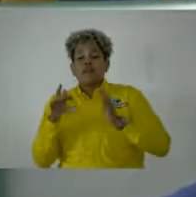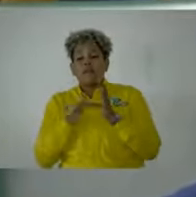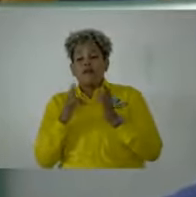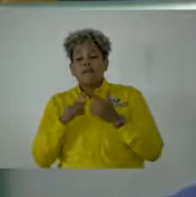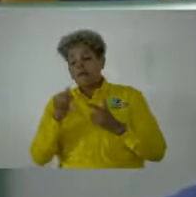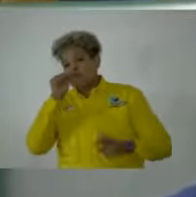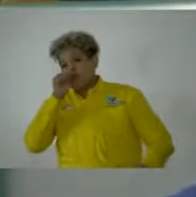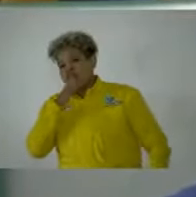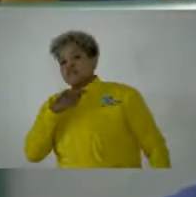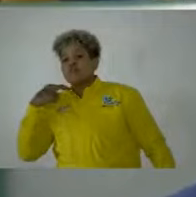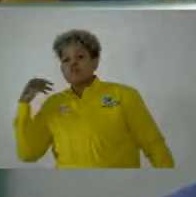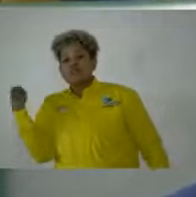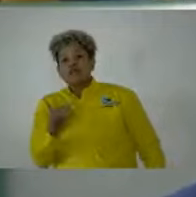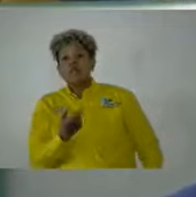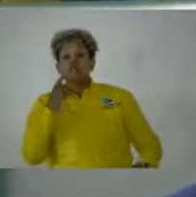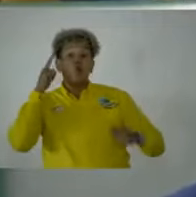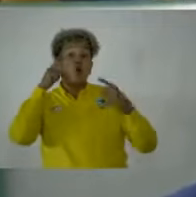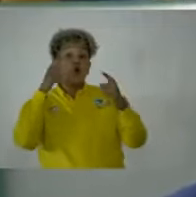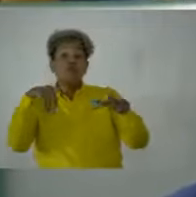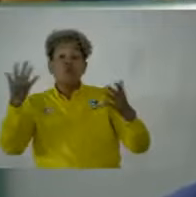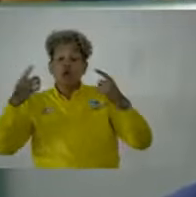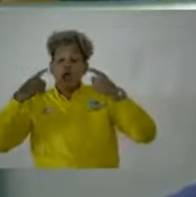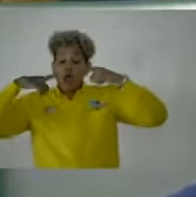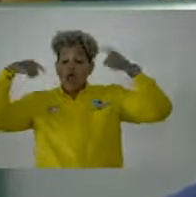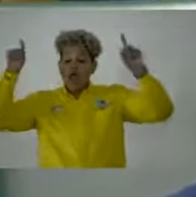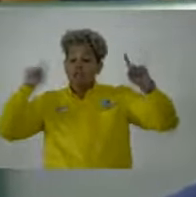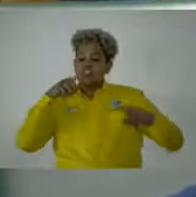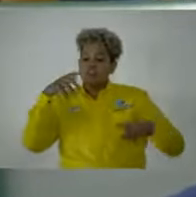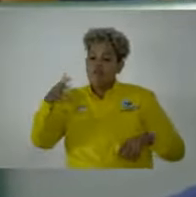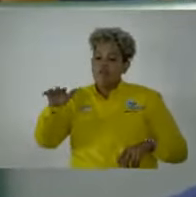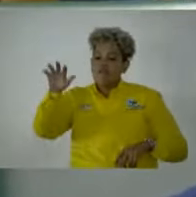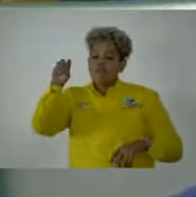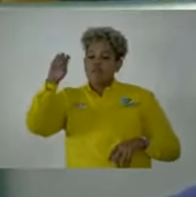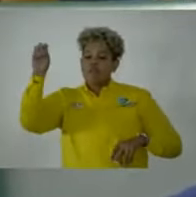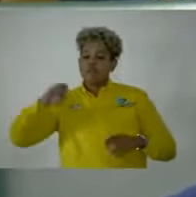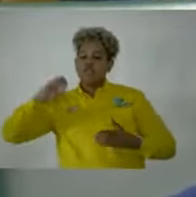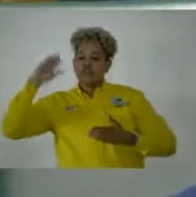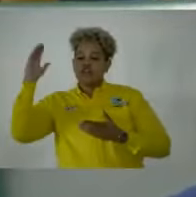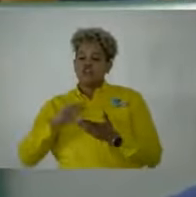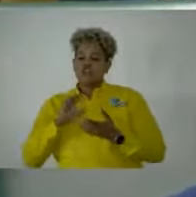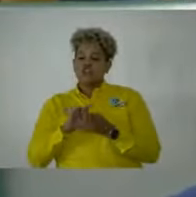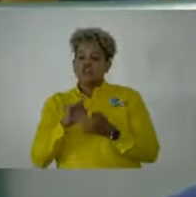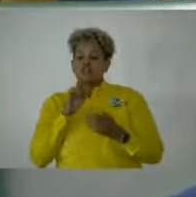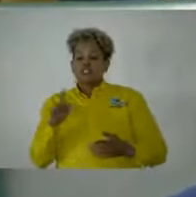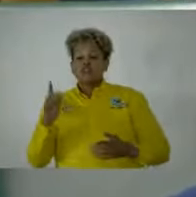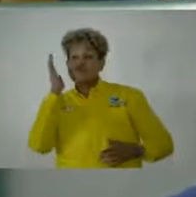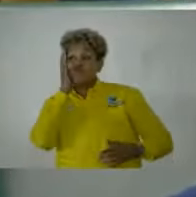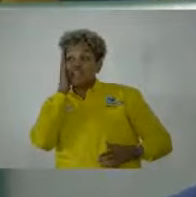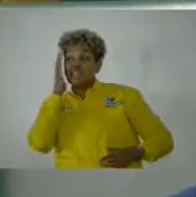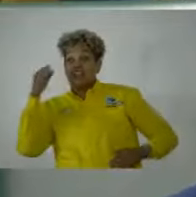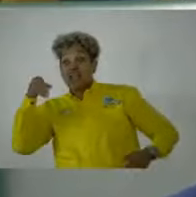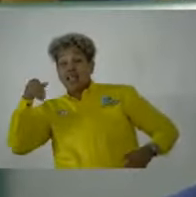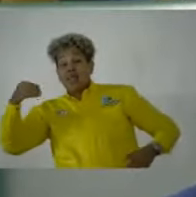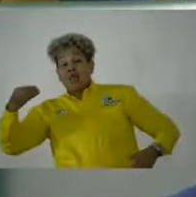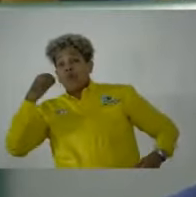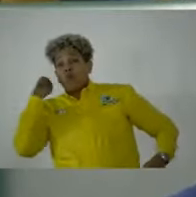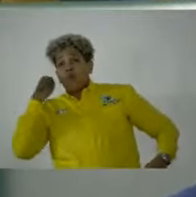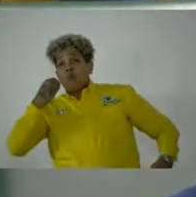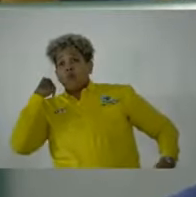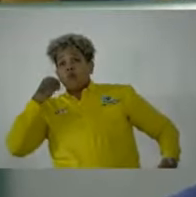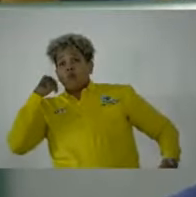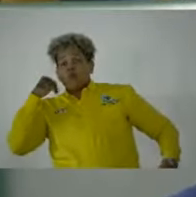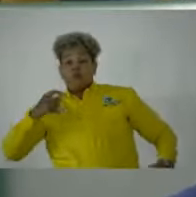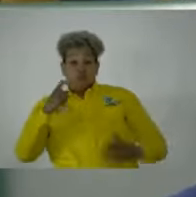risk capital. The objective here is to achieve an average 50% reduction in residential energy consumption and